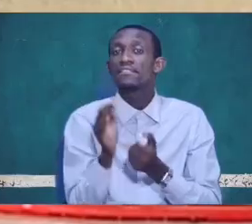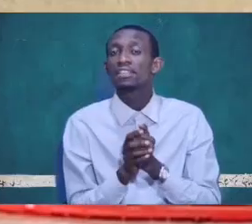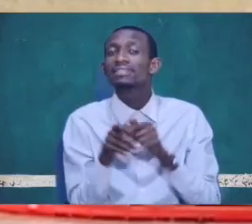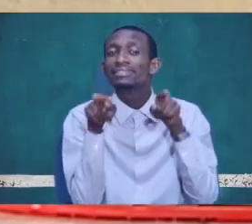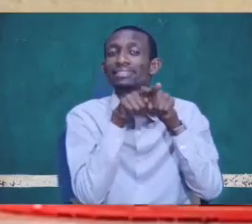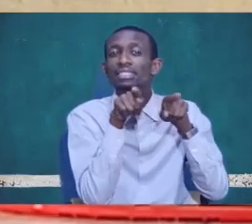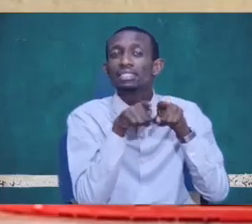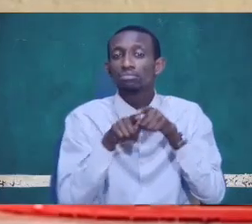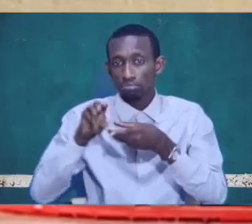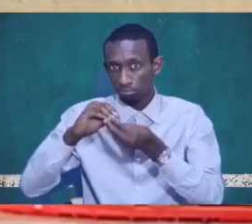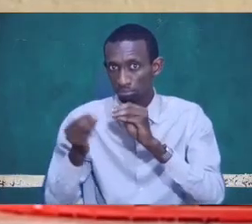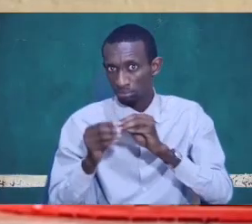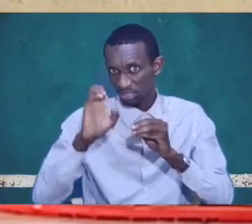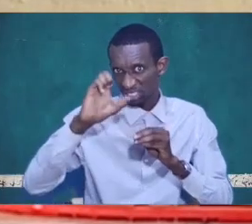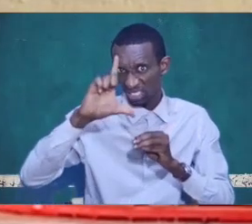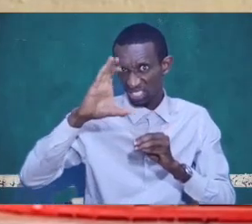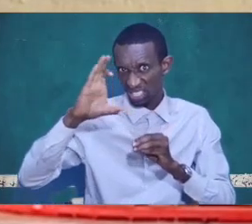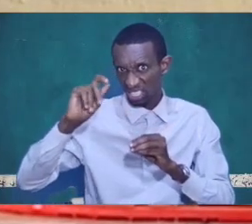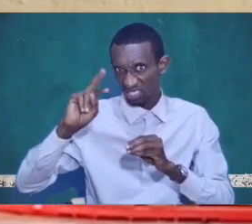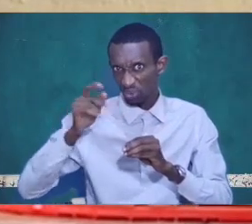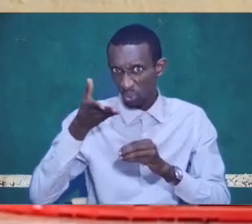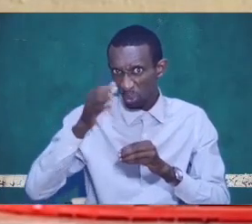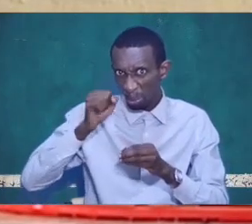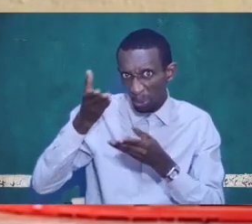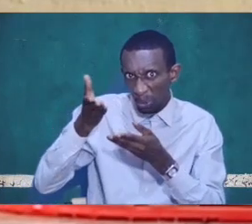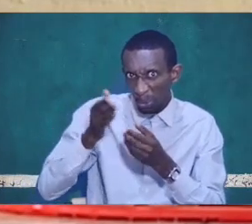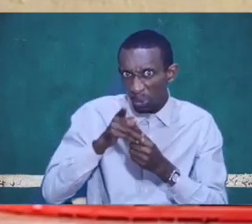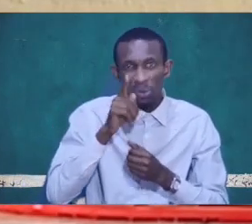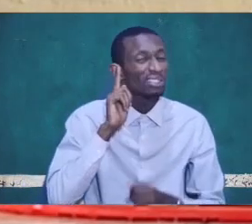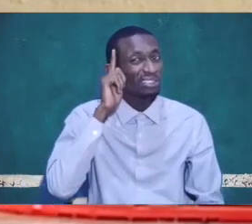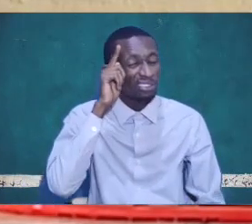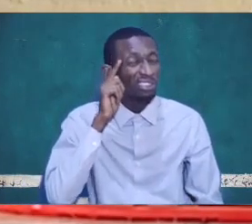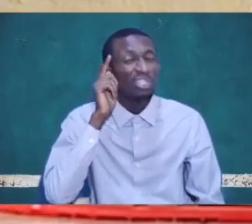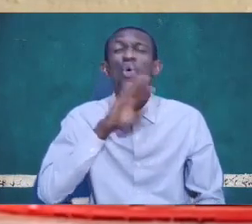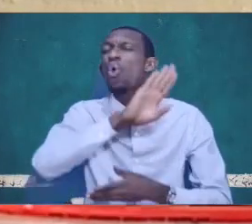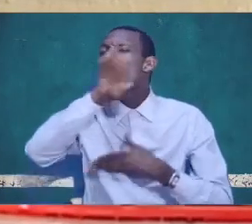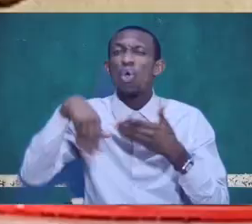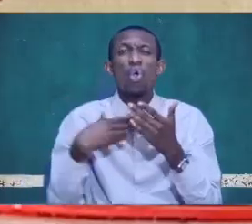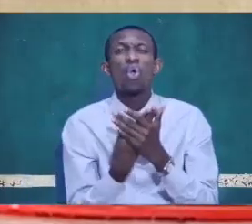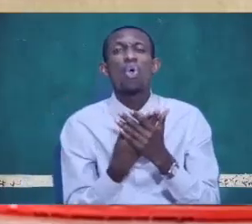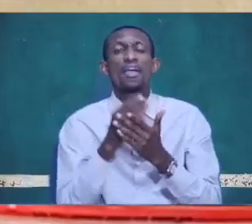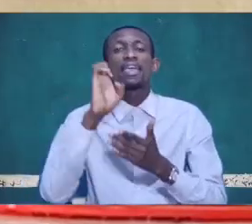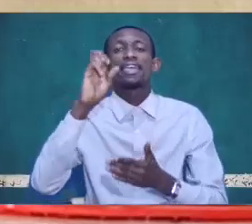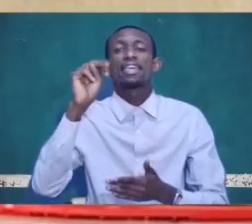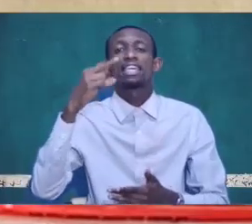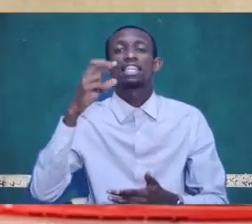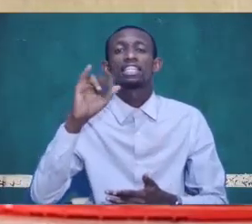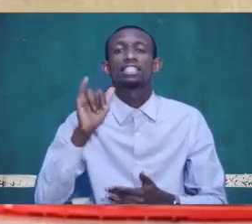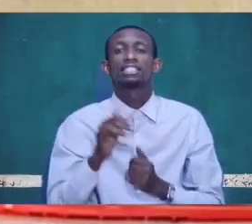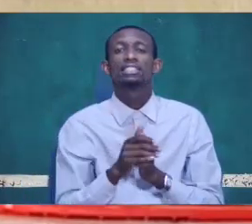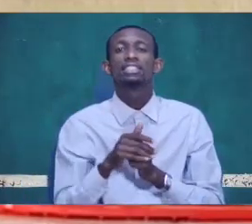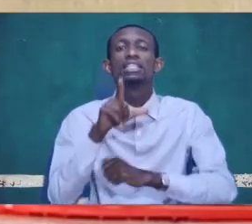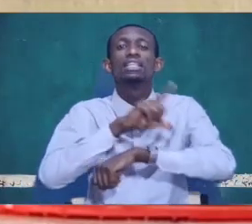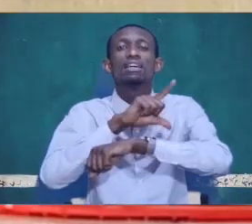electrons? Do you think all energy levels, from the first energy level up to the